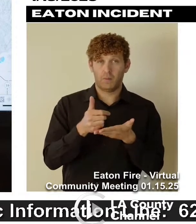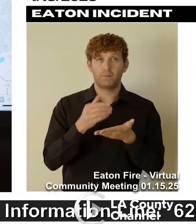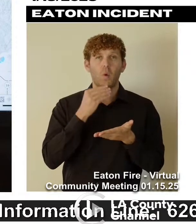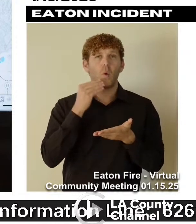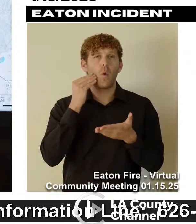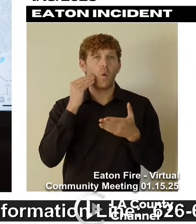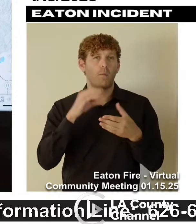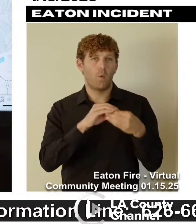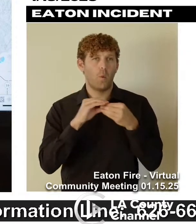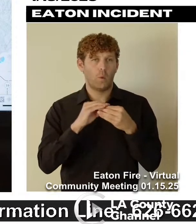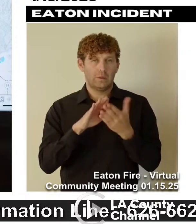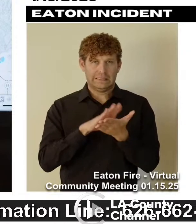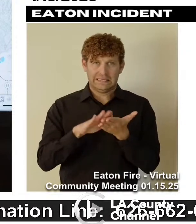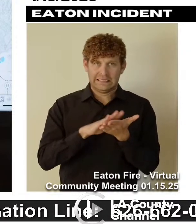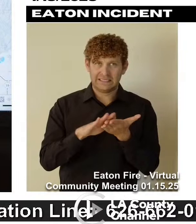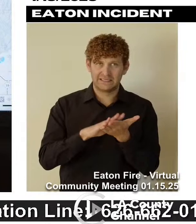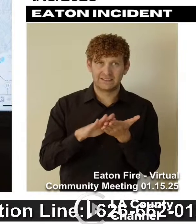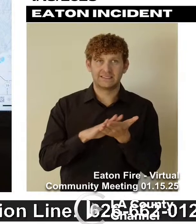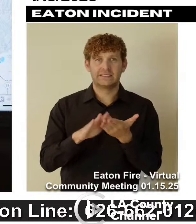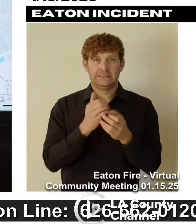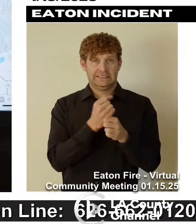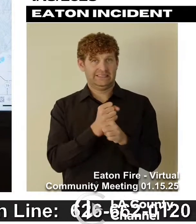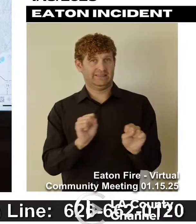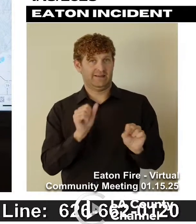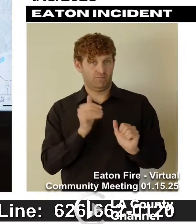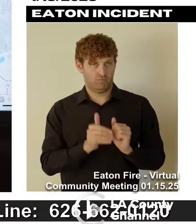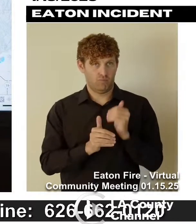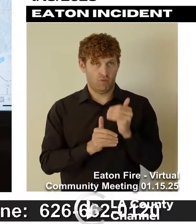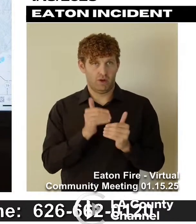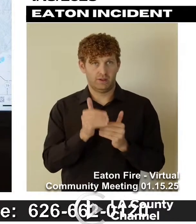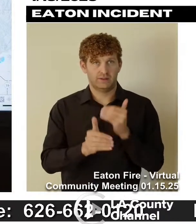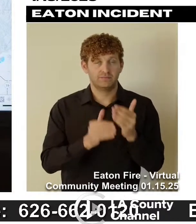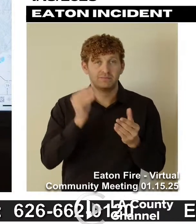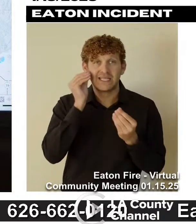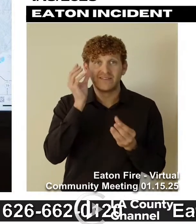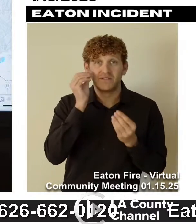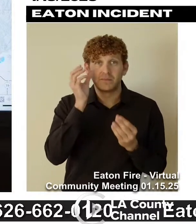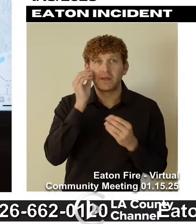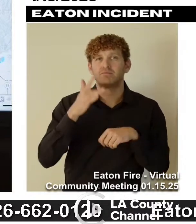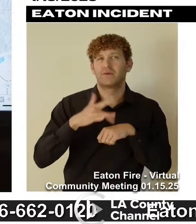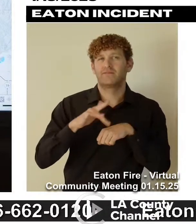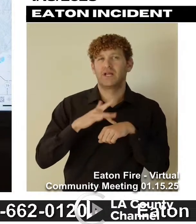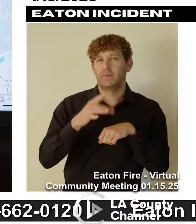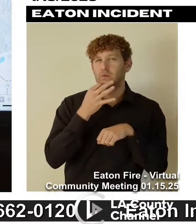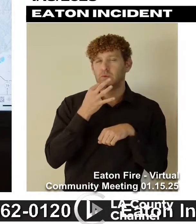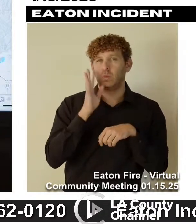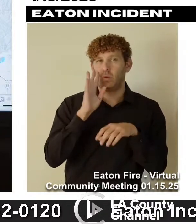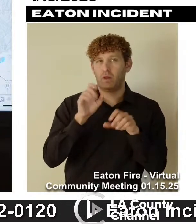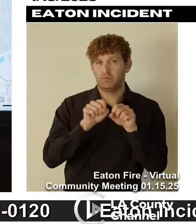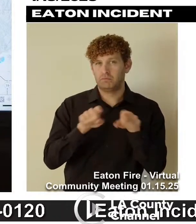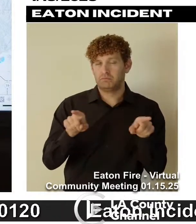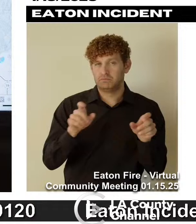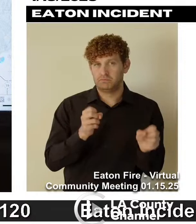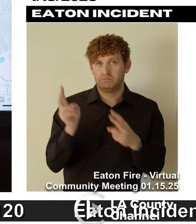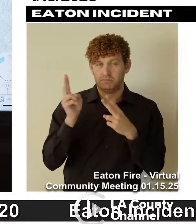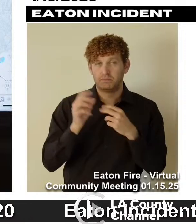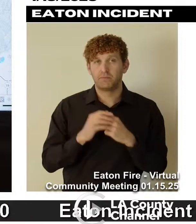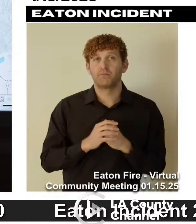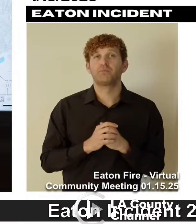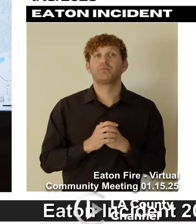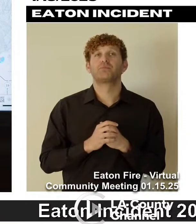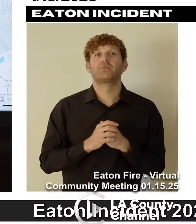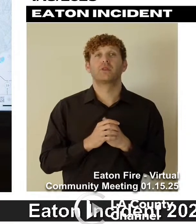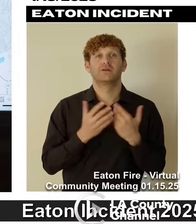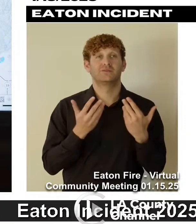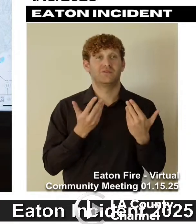debris. Detailed information about this program will be available soon. After debris removal is complete, the